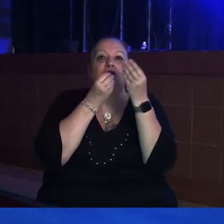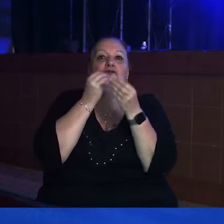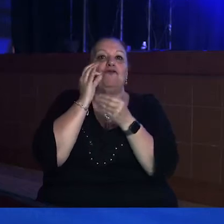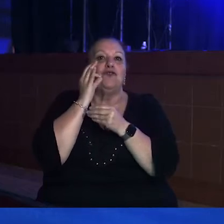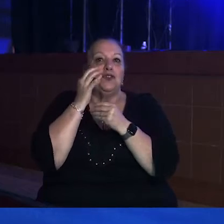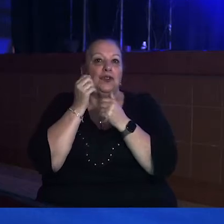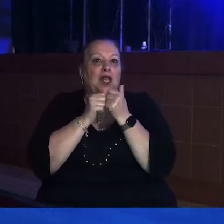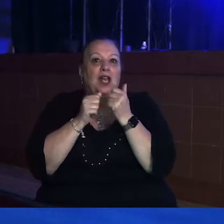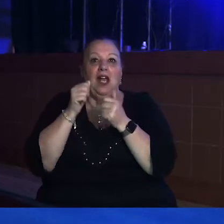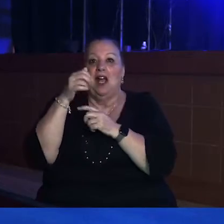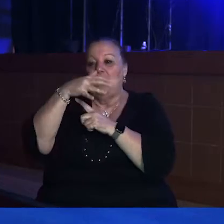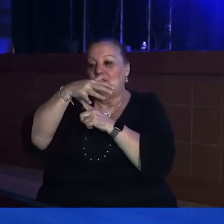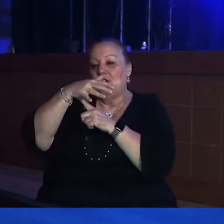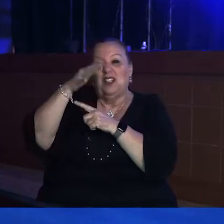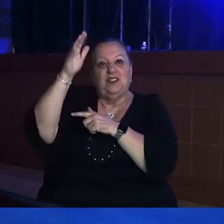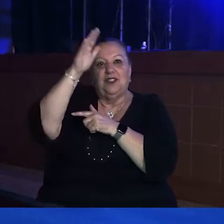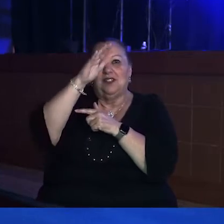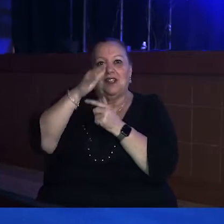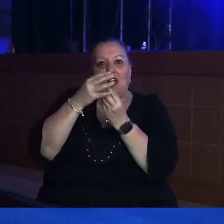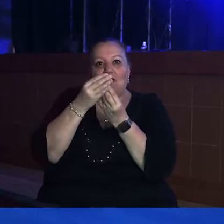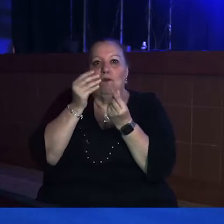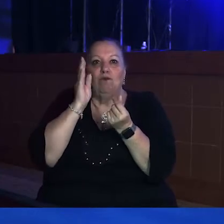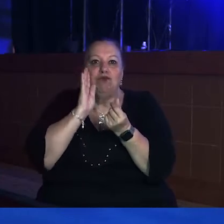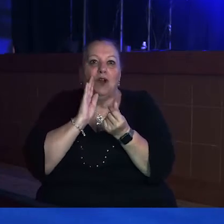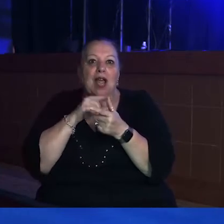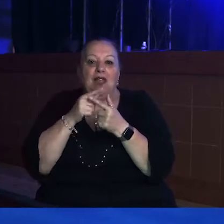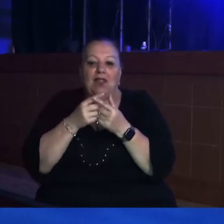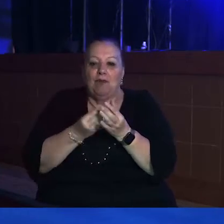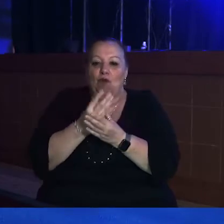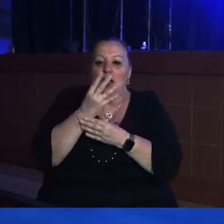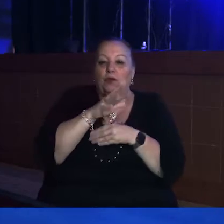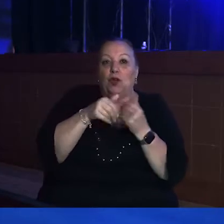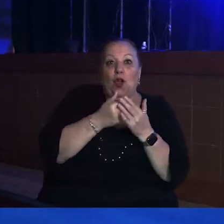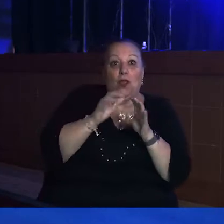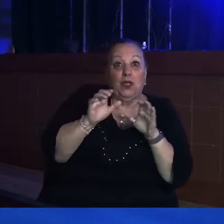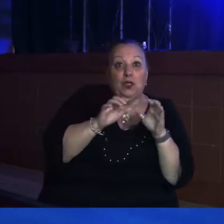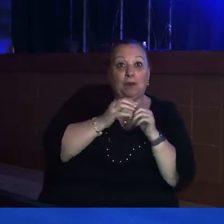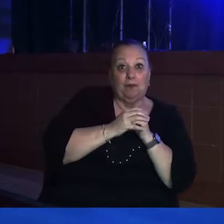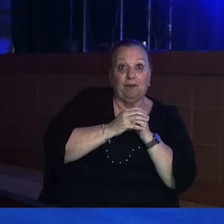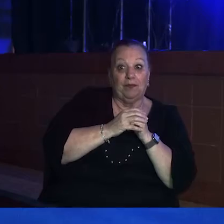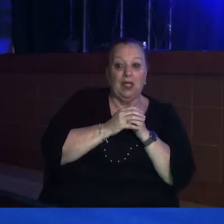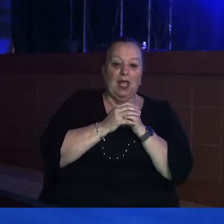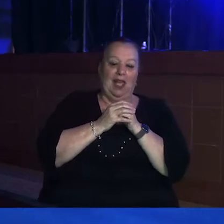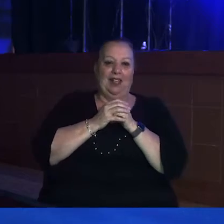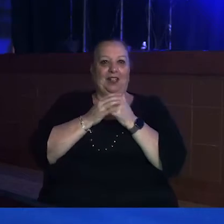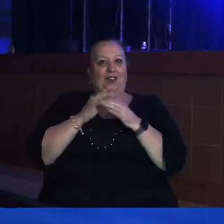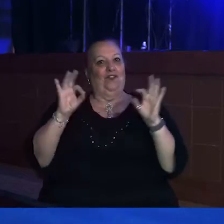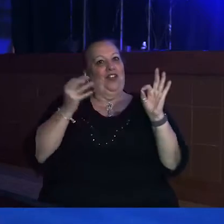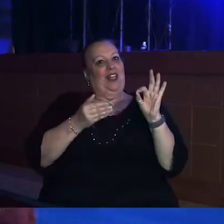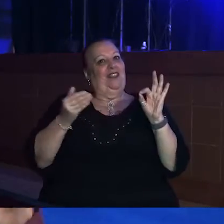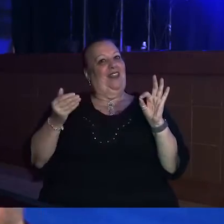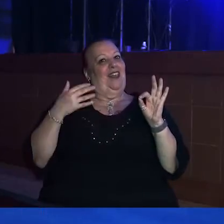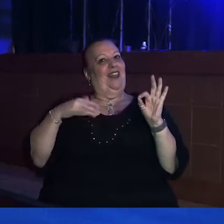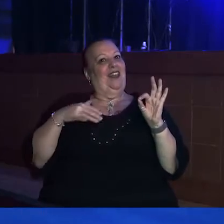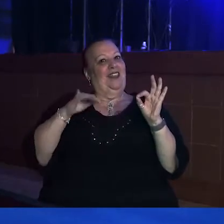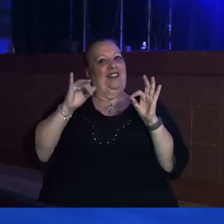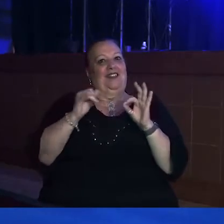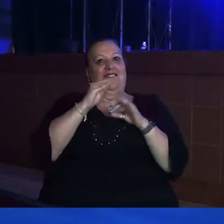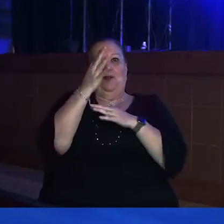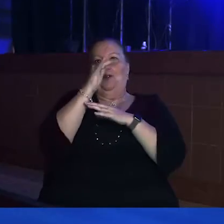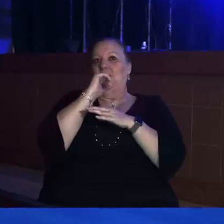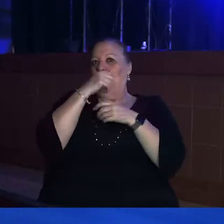wither, and they prosper in all they do. And here's the liberating thing, the freeing thing. The job of the tree is not to produce